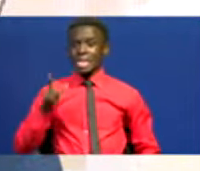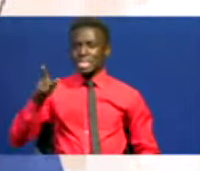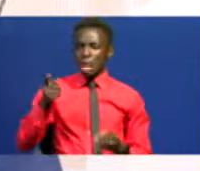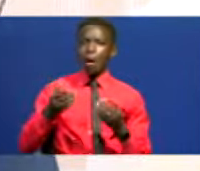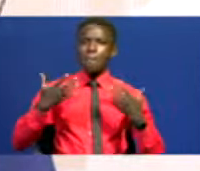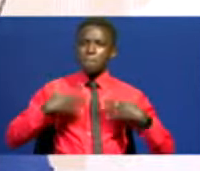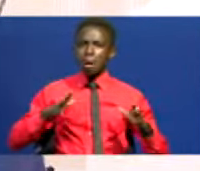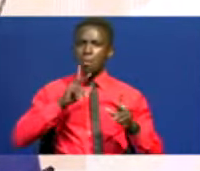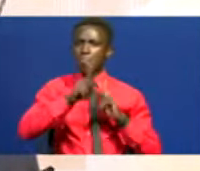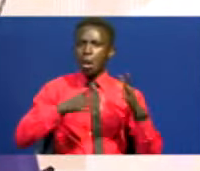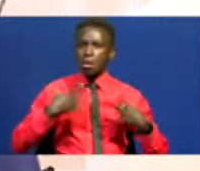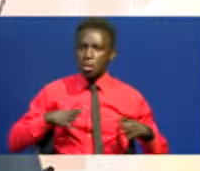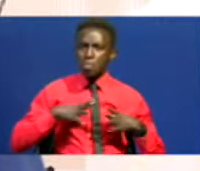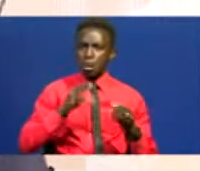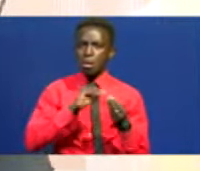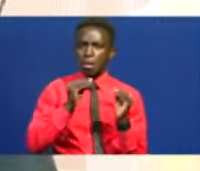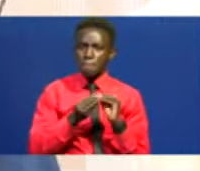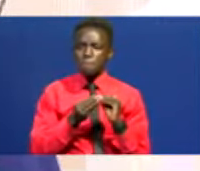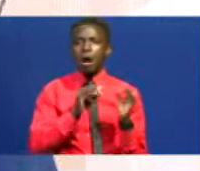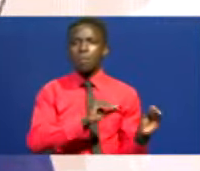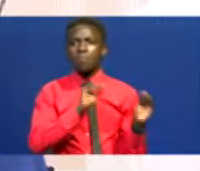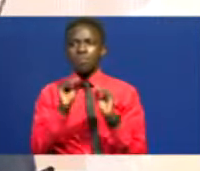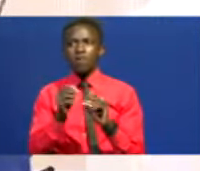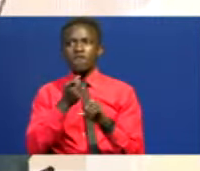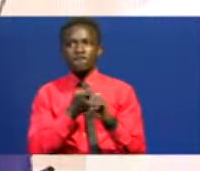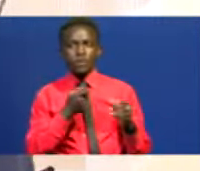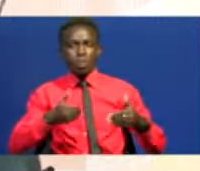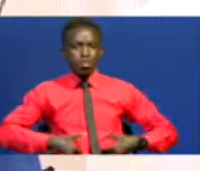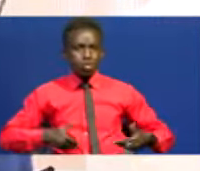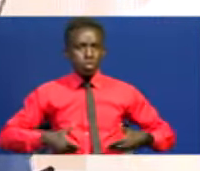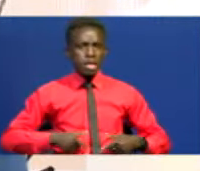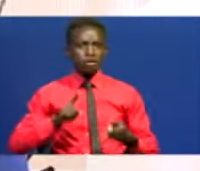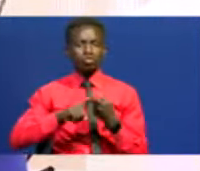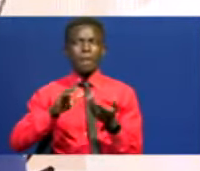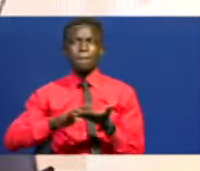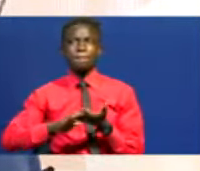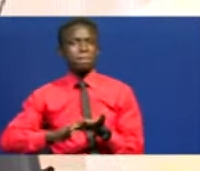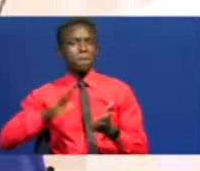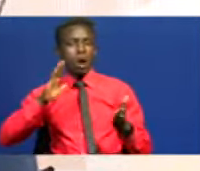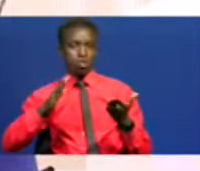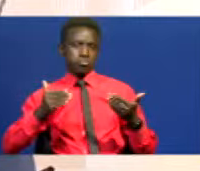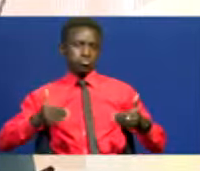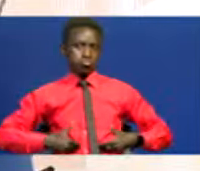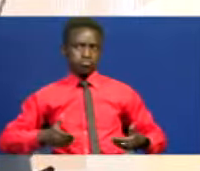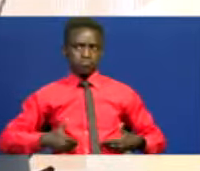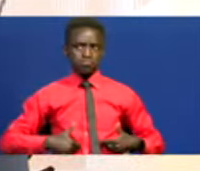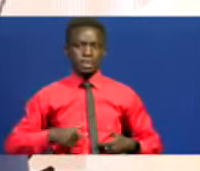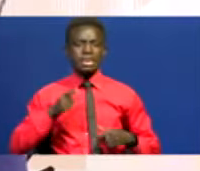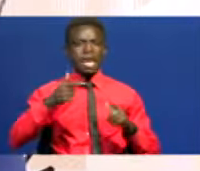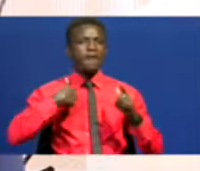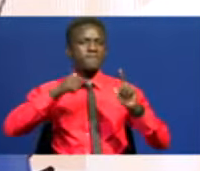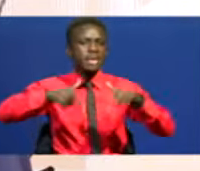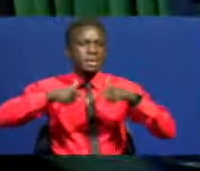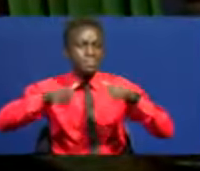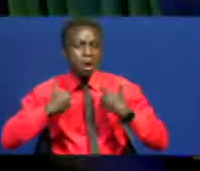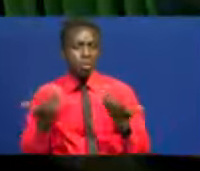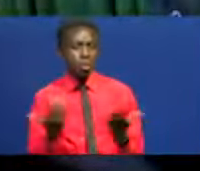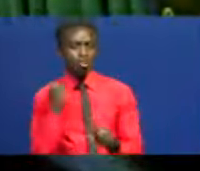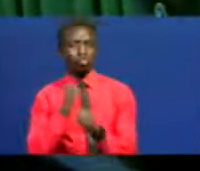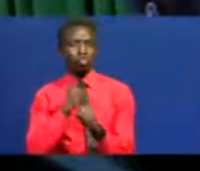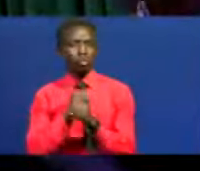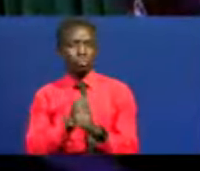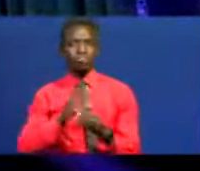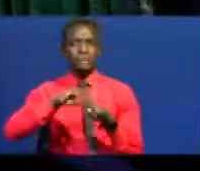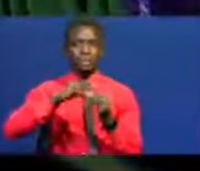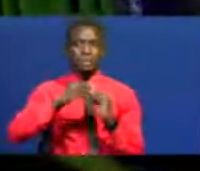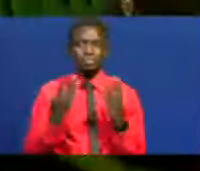population to a more youthfully population. And this one also comes now with the demand in terms of job creations, in terms of good